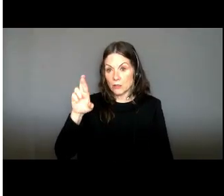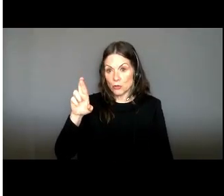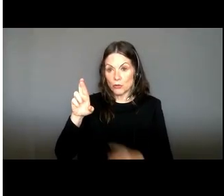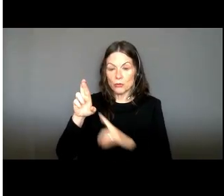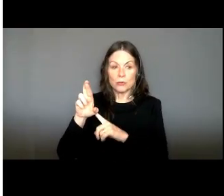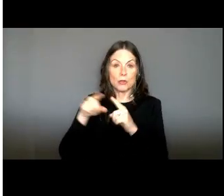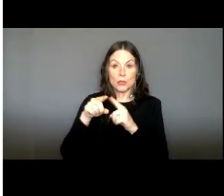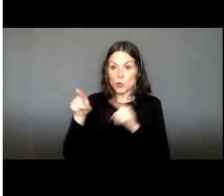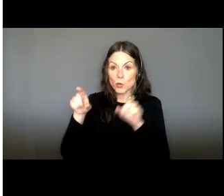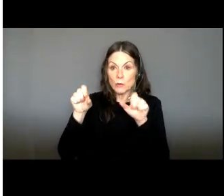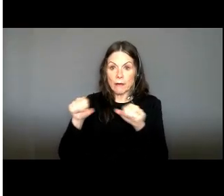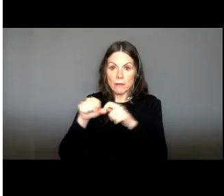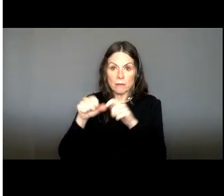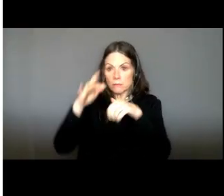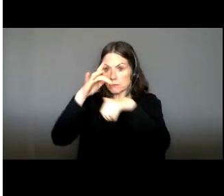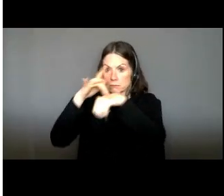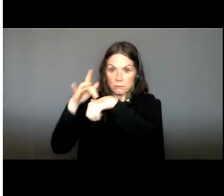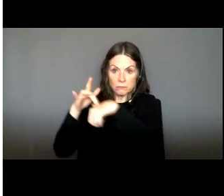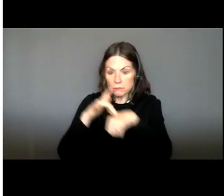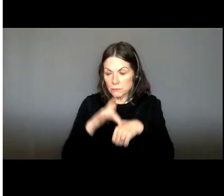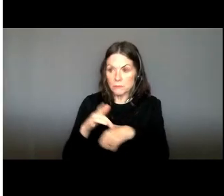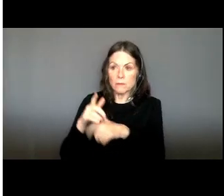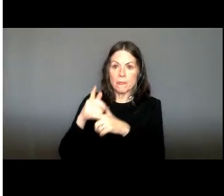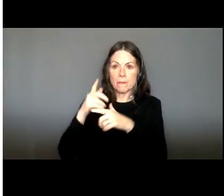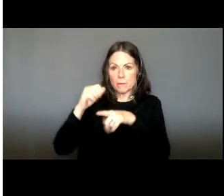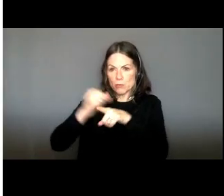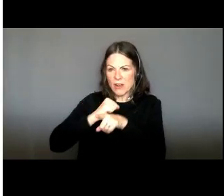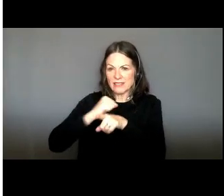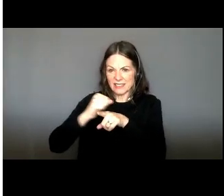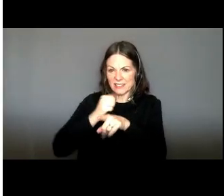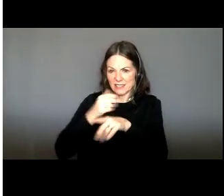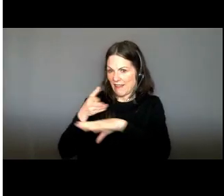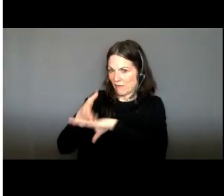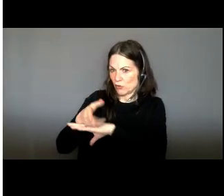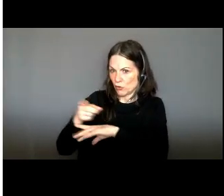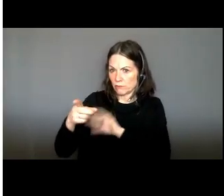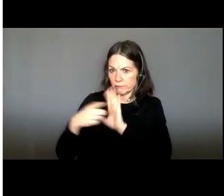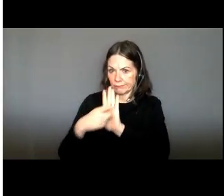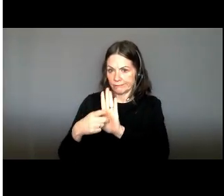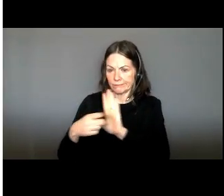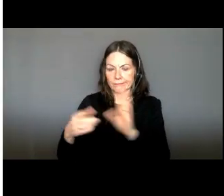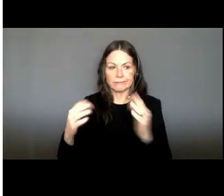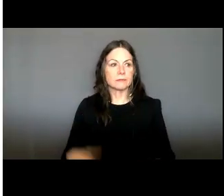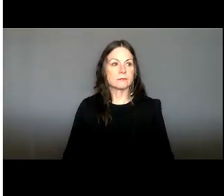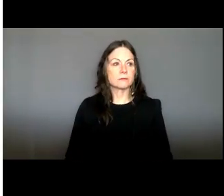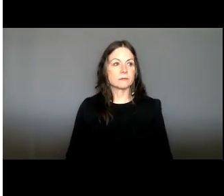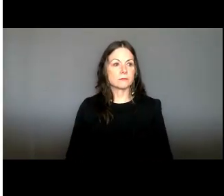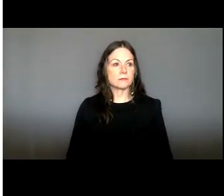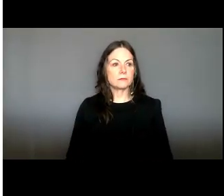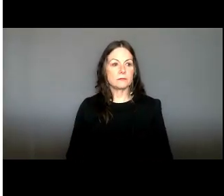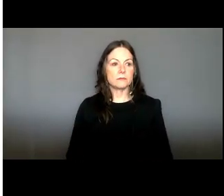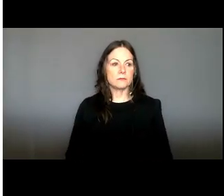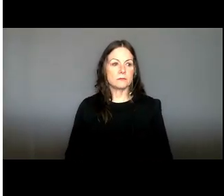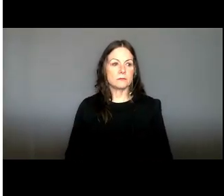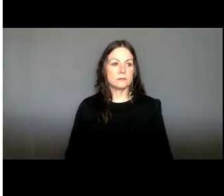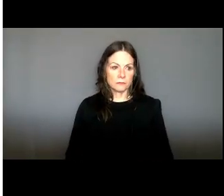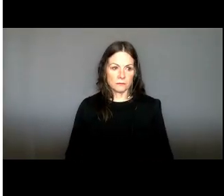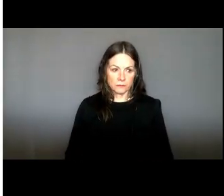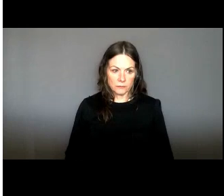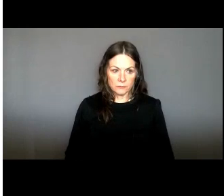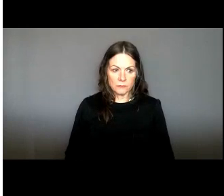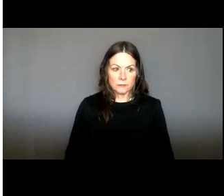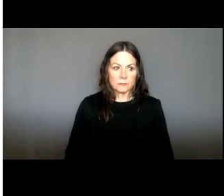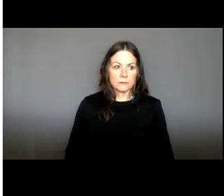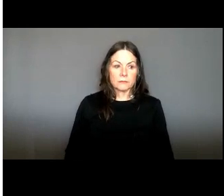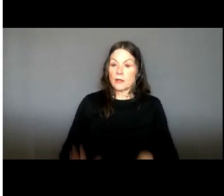navigate through Benefits Wayfinder on your own after this demonstration. A video about the Benefits Wayfinder and how